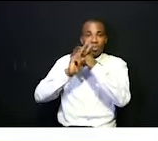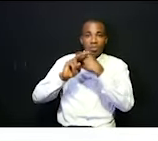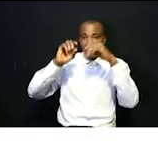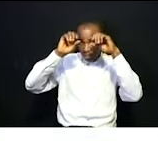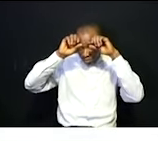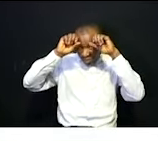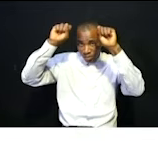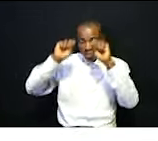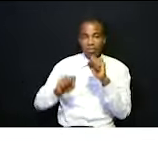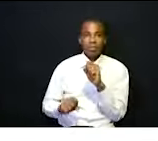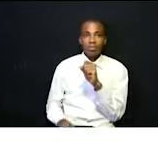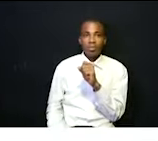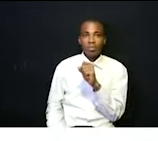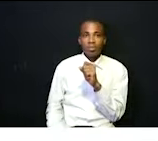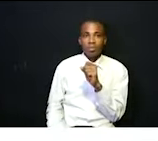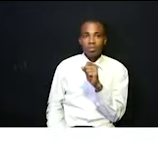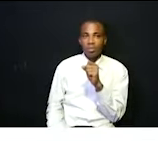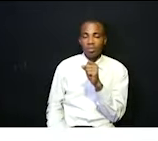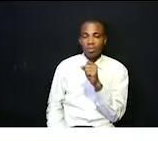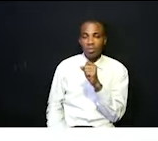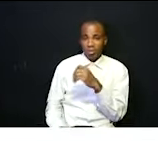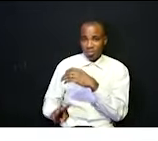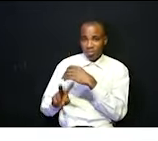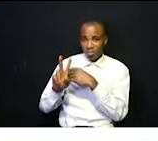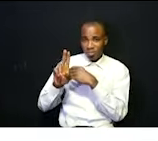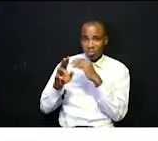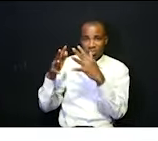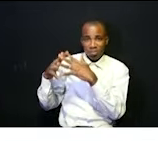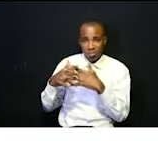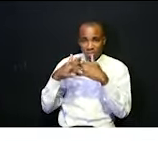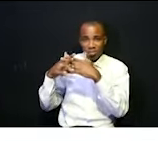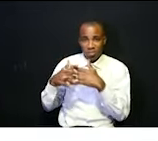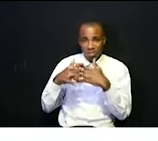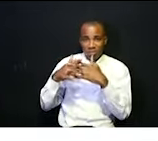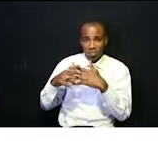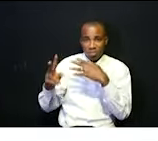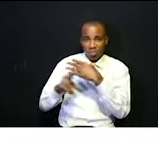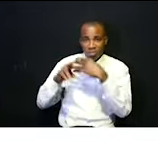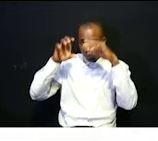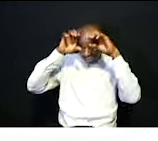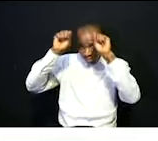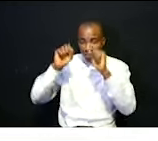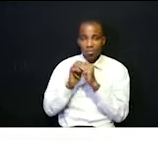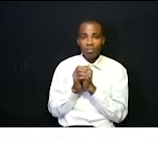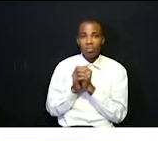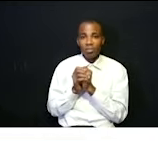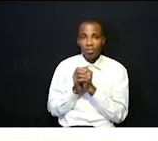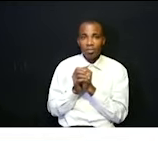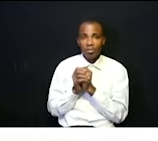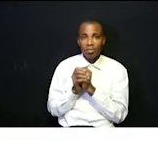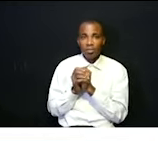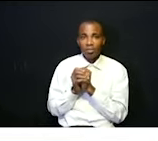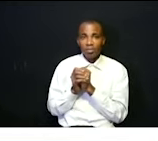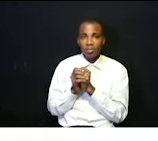ha any adunum echia papa wuyeno. Na wuntu atuaso ni muno nipa bako ababeye America mampeni abidi